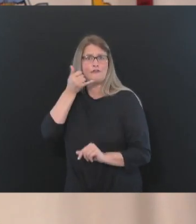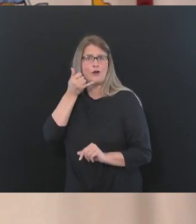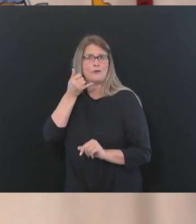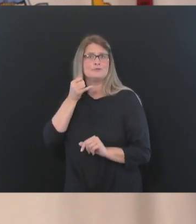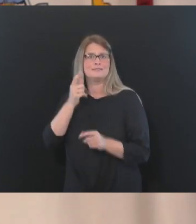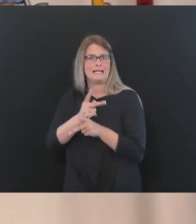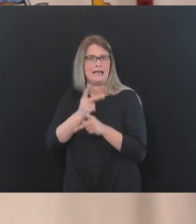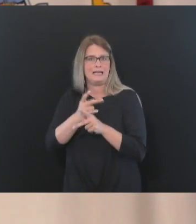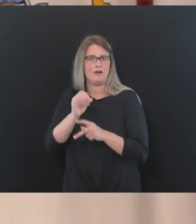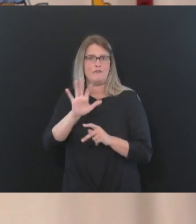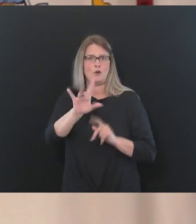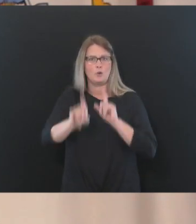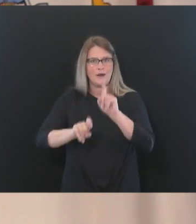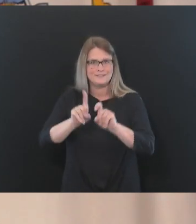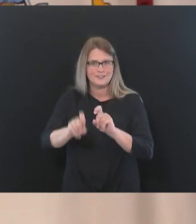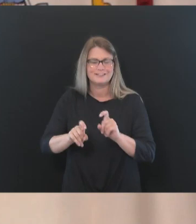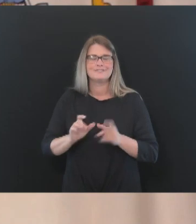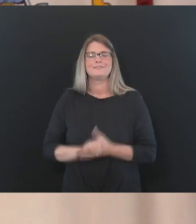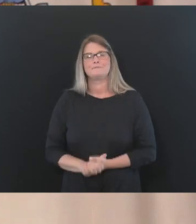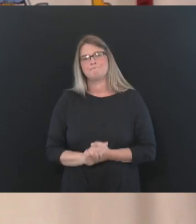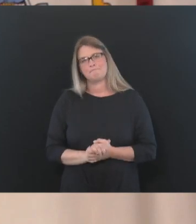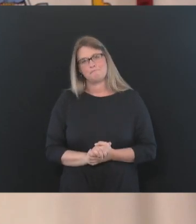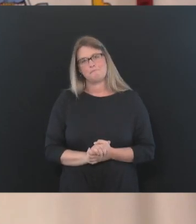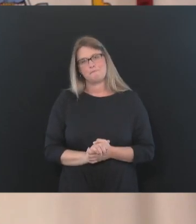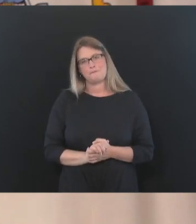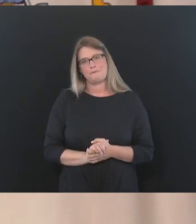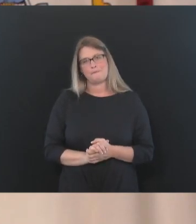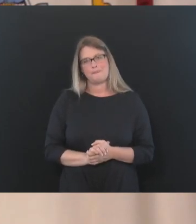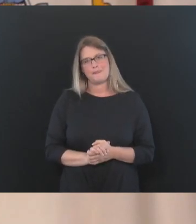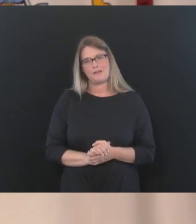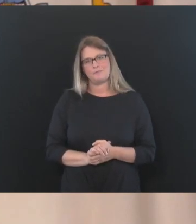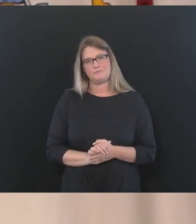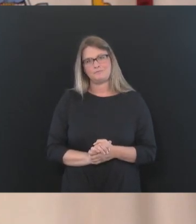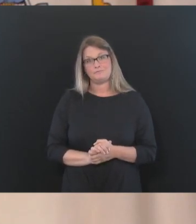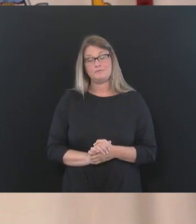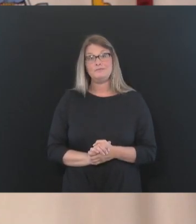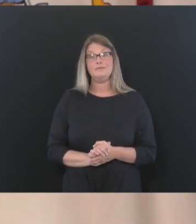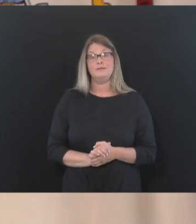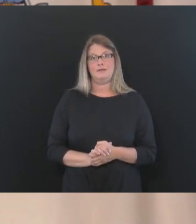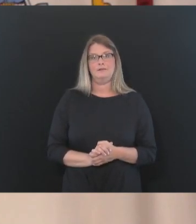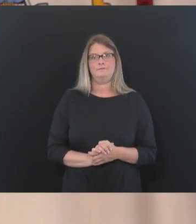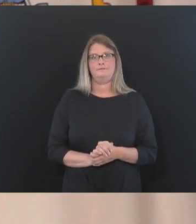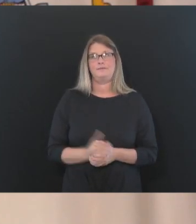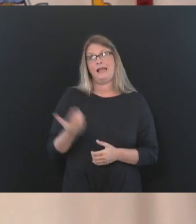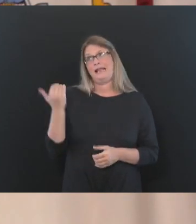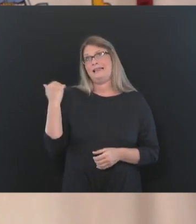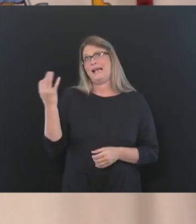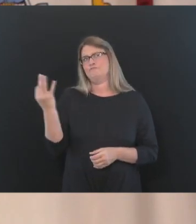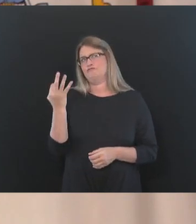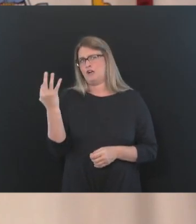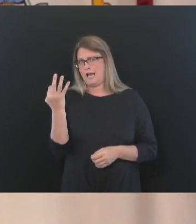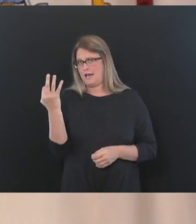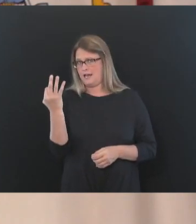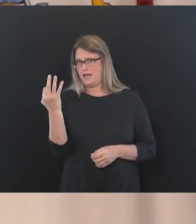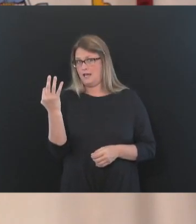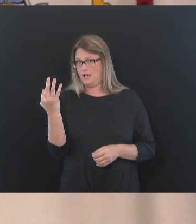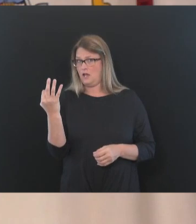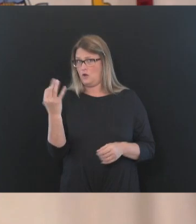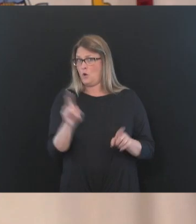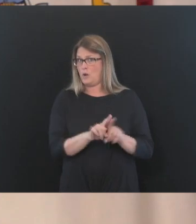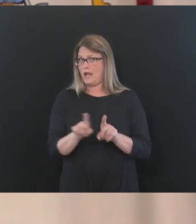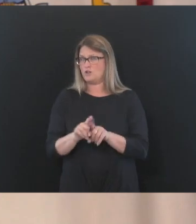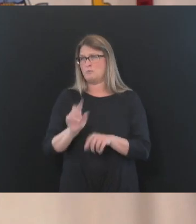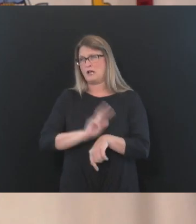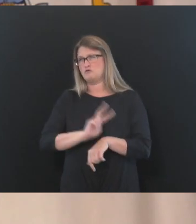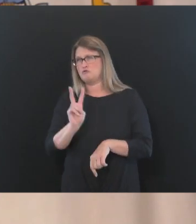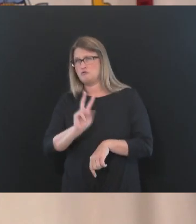well. Now, also, on Friday, about, I don't know, probably 2 or 3 or 4 o'clock